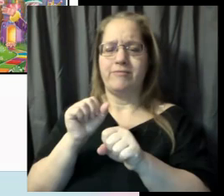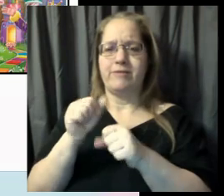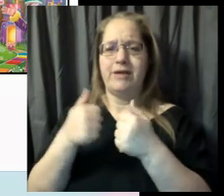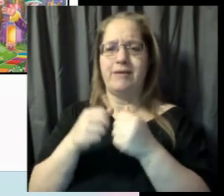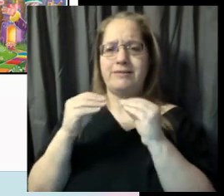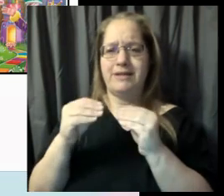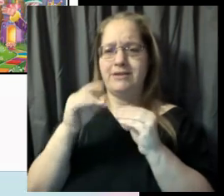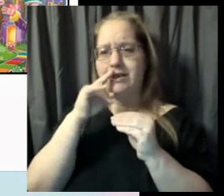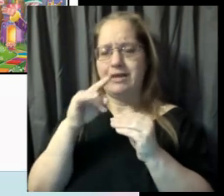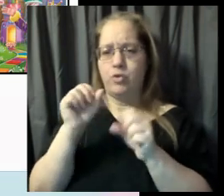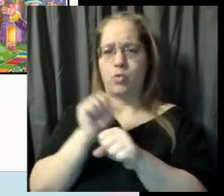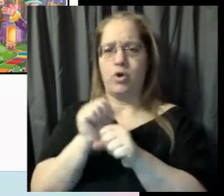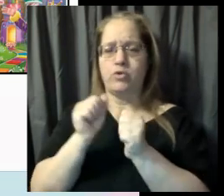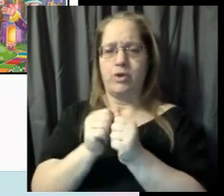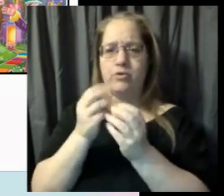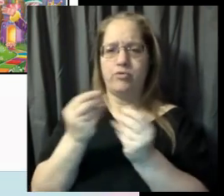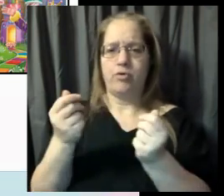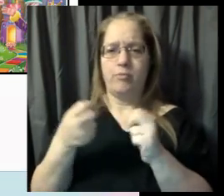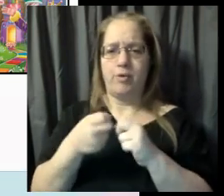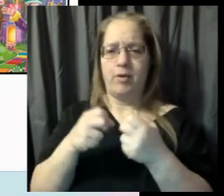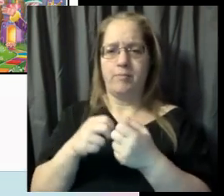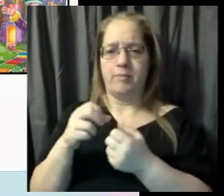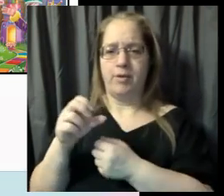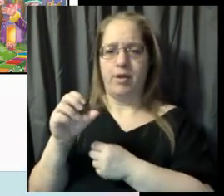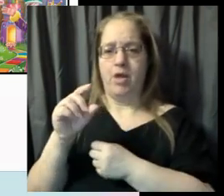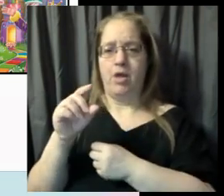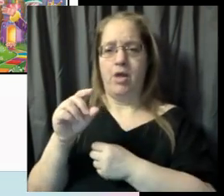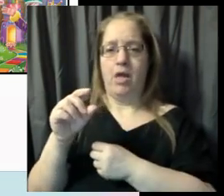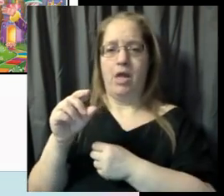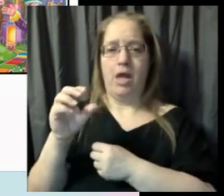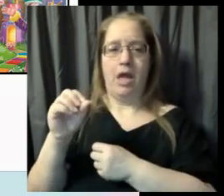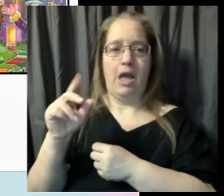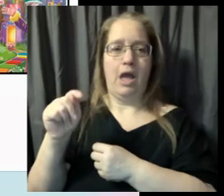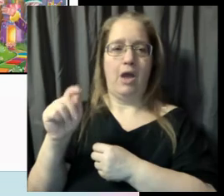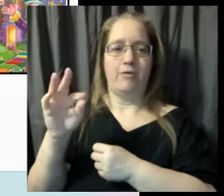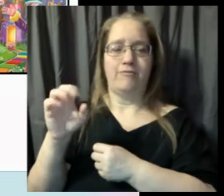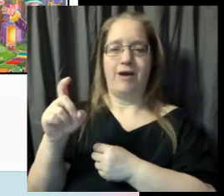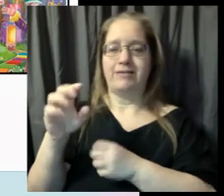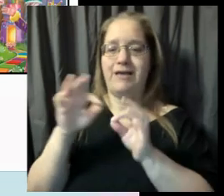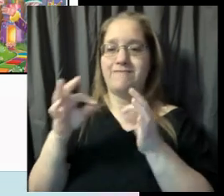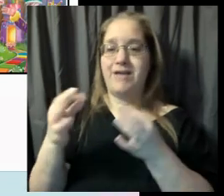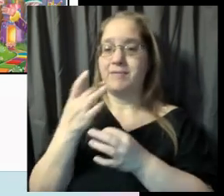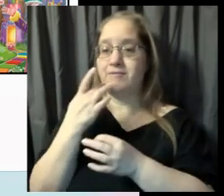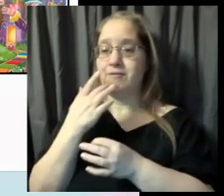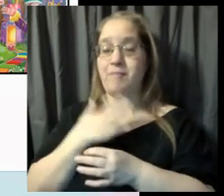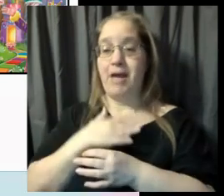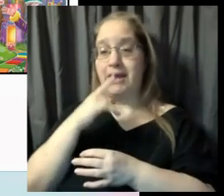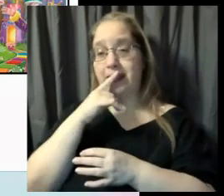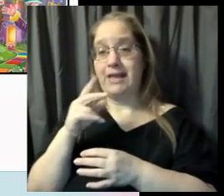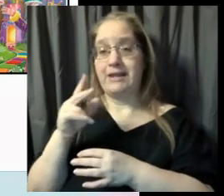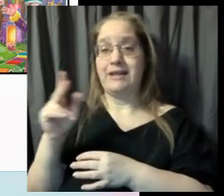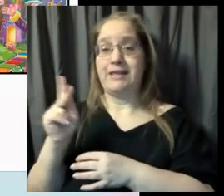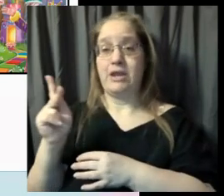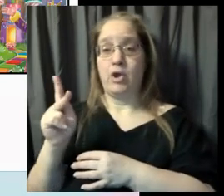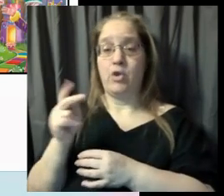solve a problem. And Sue, I just have to interject here. Outfoxed is a family favorite. I have a kindergartner who is a big board game